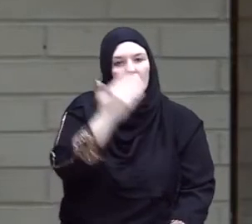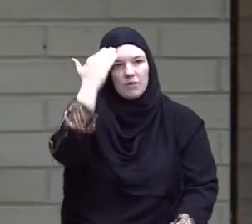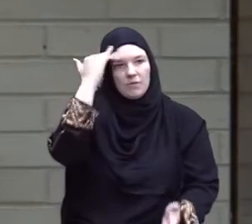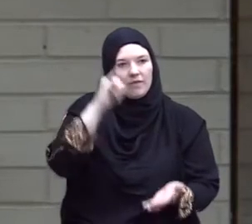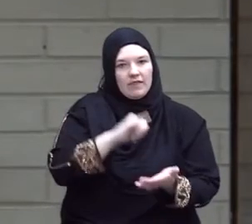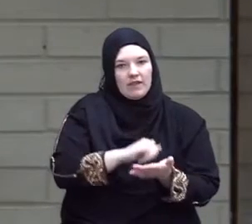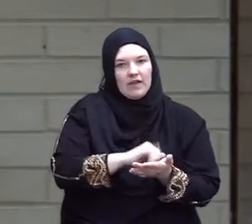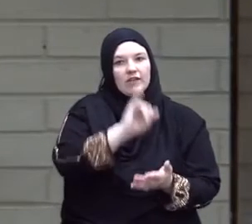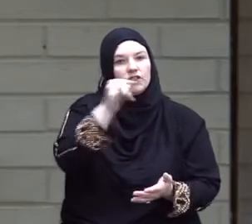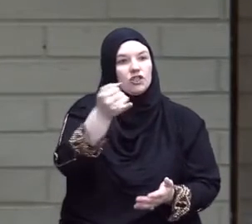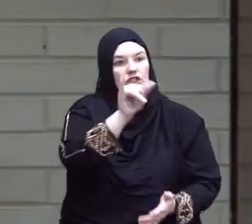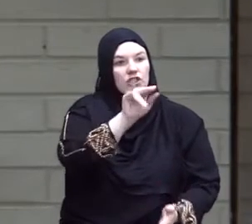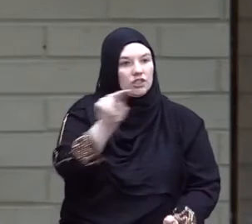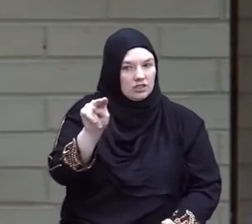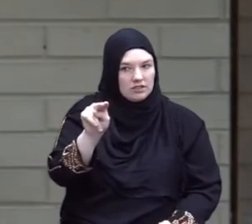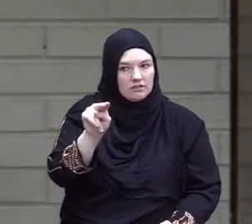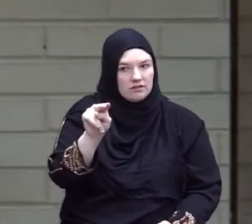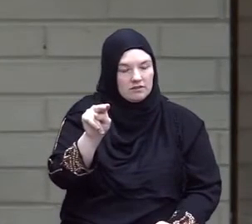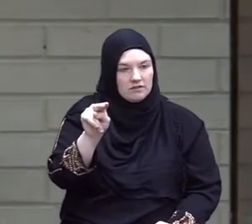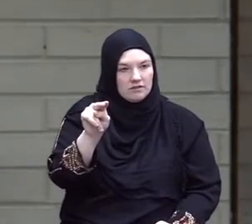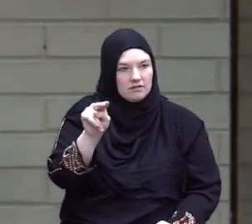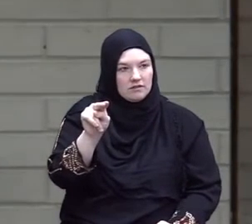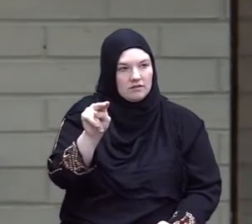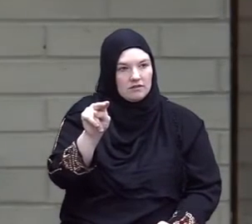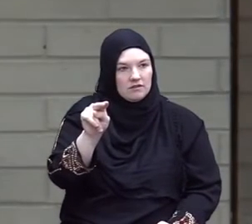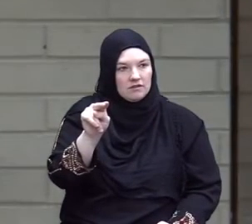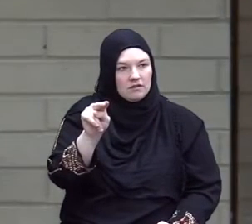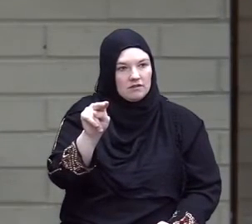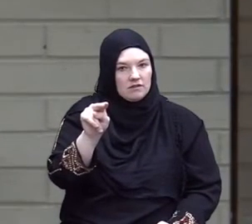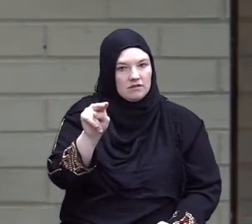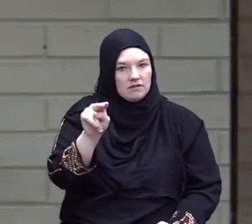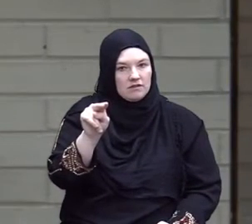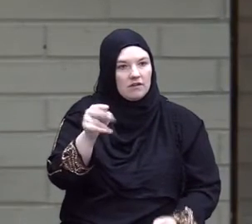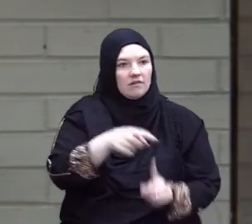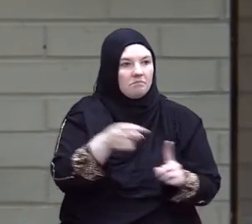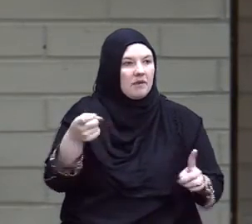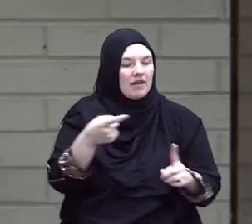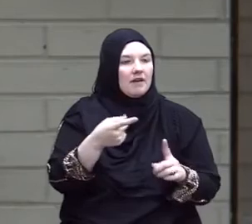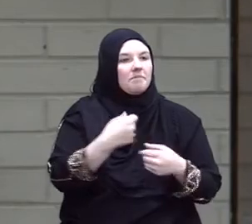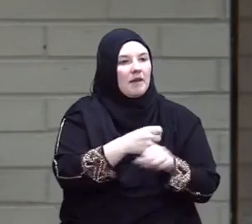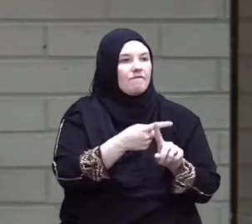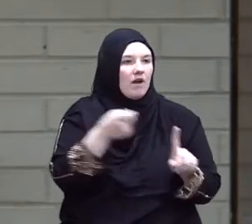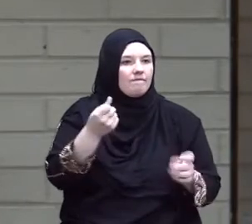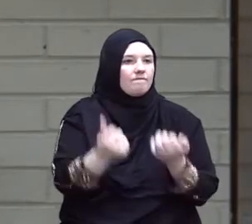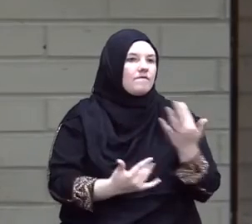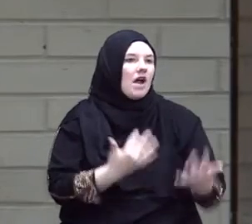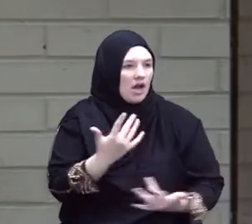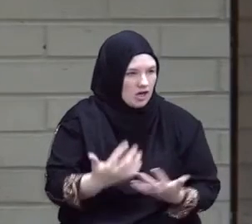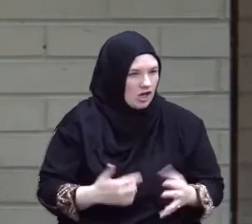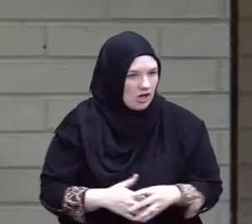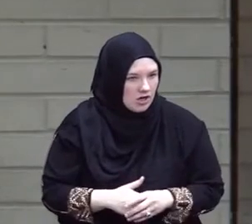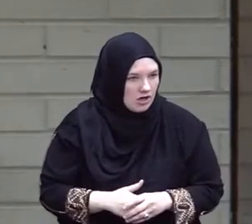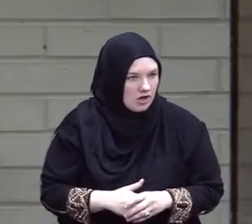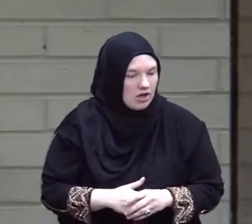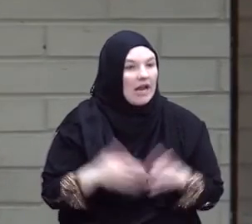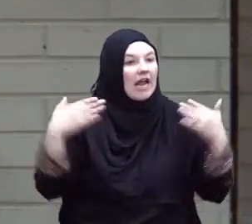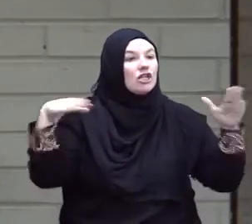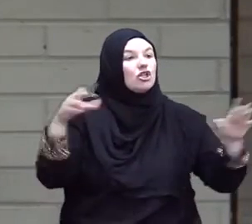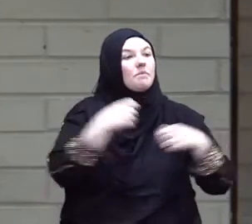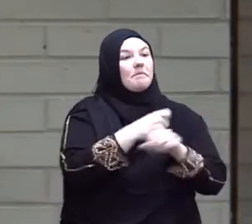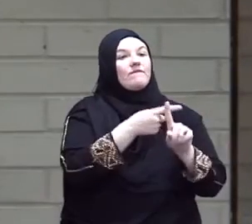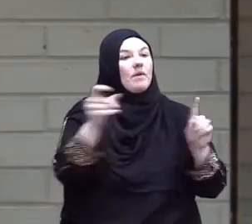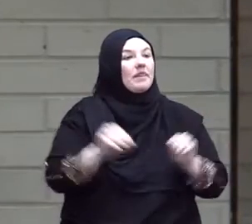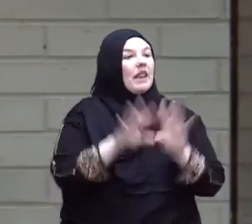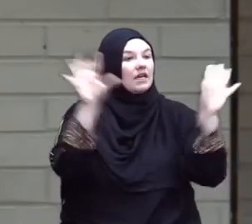We know that al-jinn makhluq min nar. Jinn is made out of fire. Angels are made out of